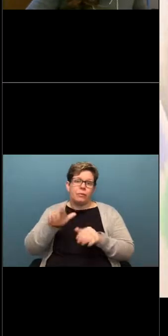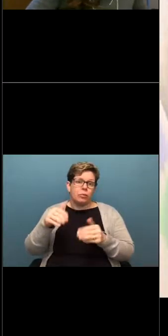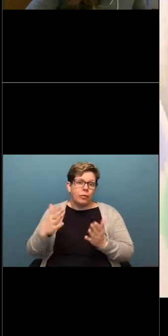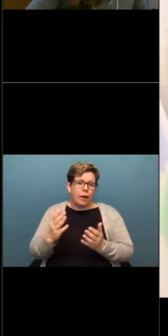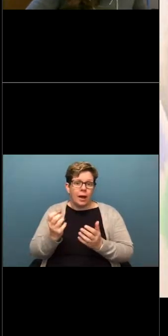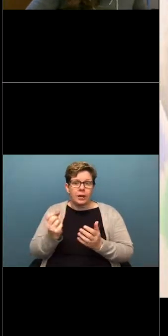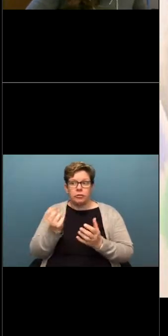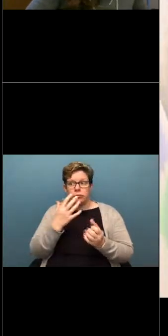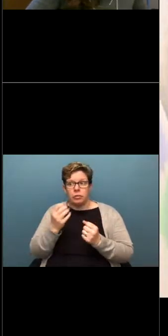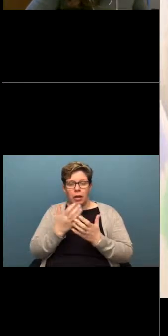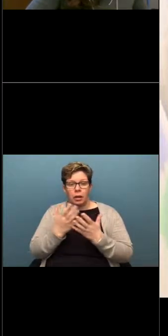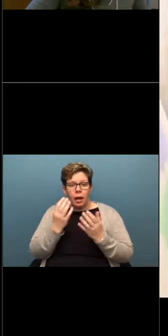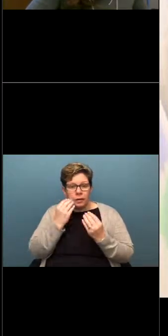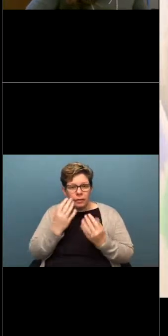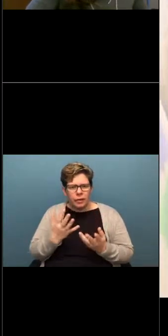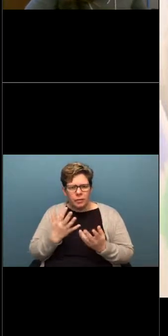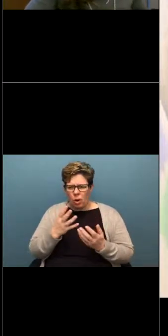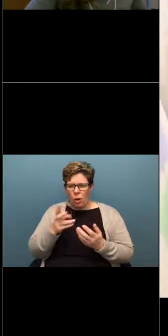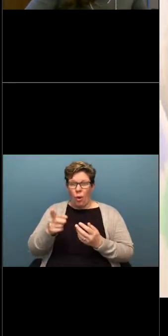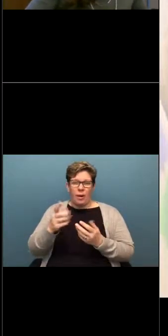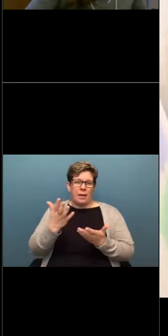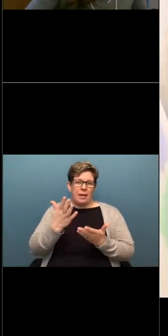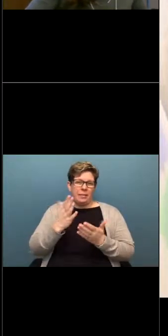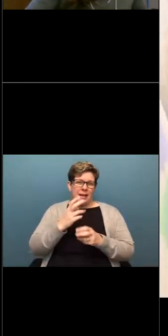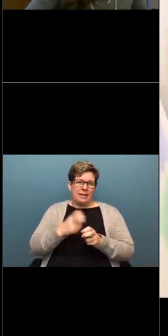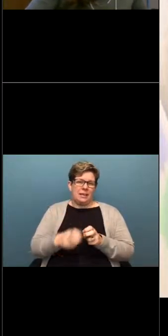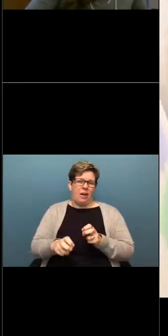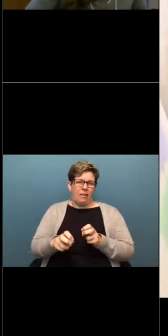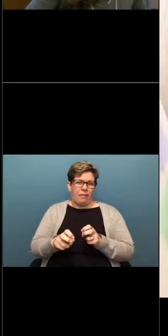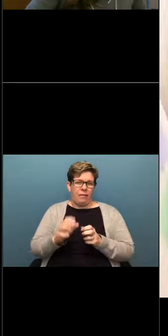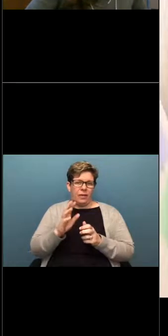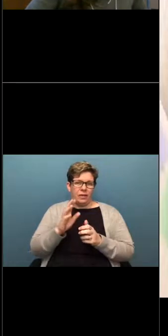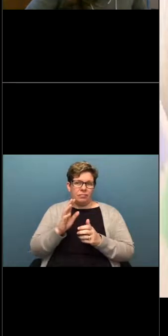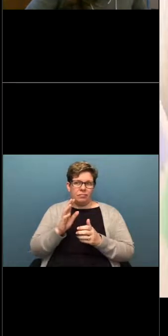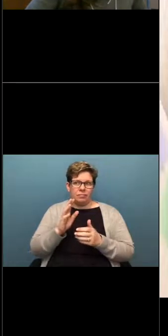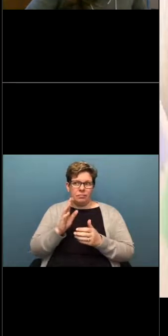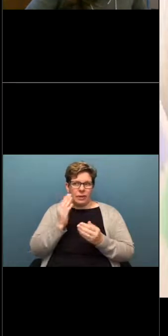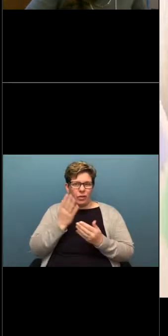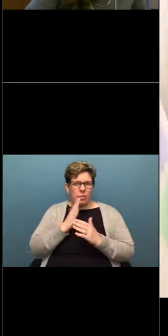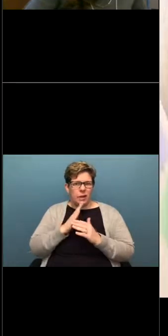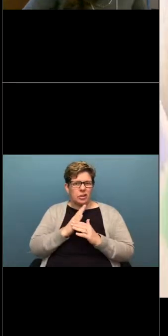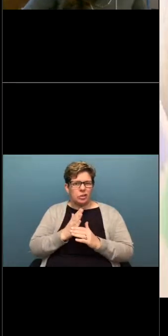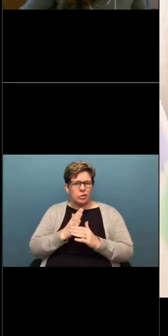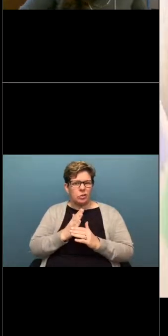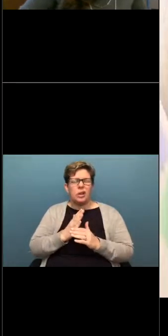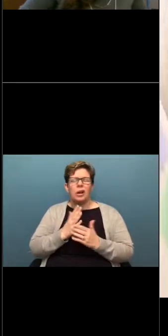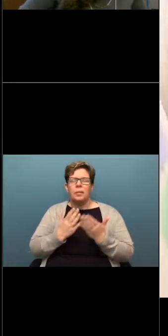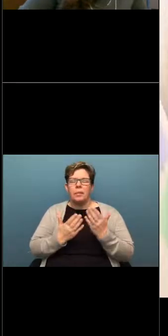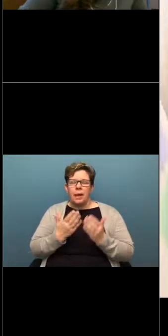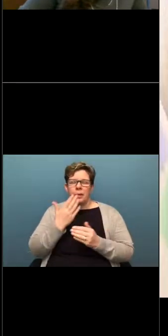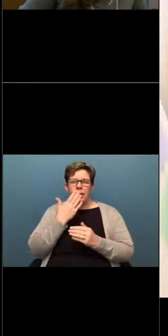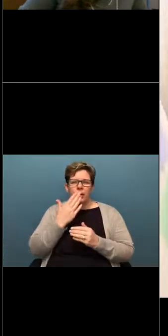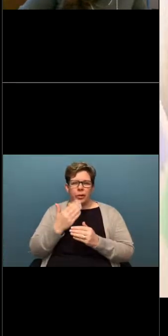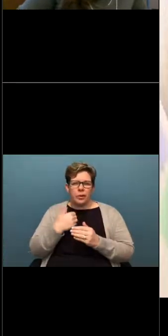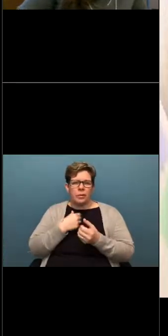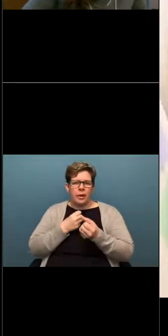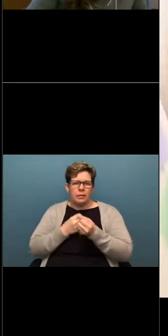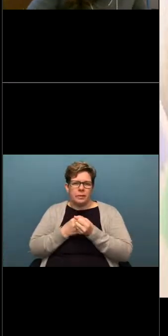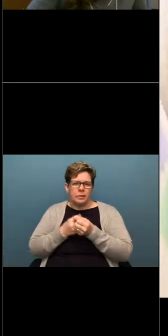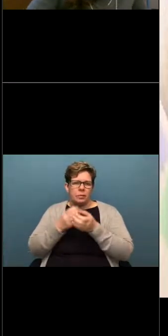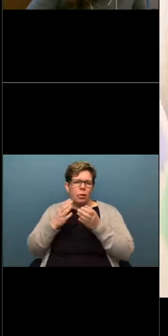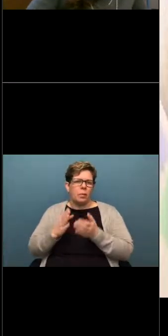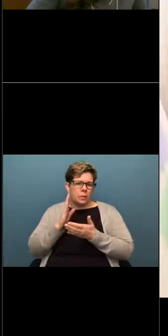you might be hearing something difficult, having a support person with you, again, in those certain circumstances and situations might